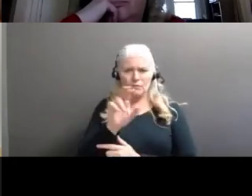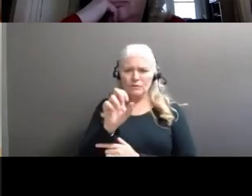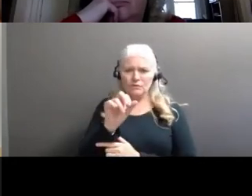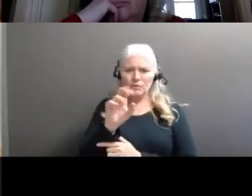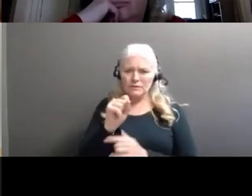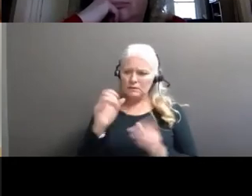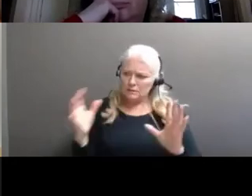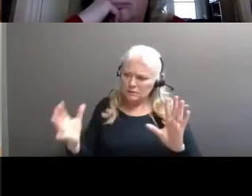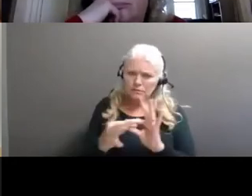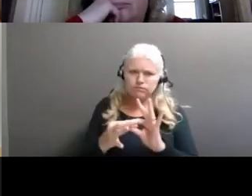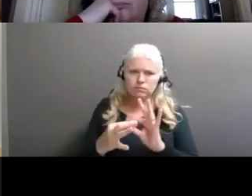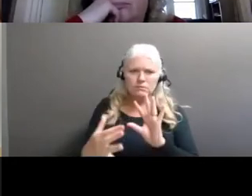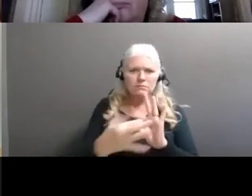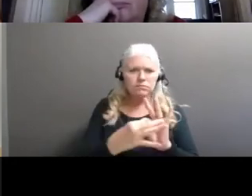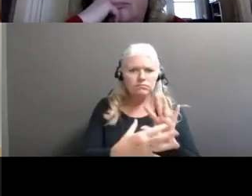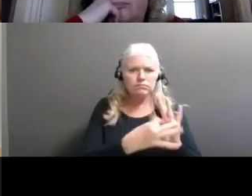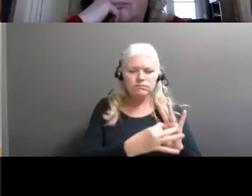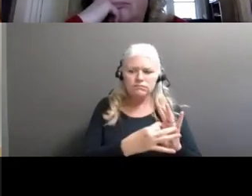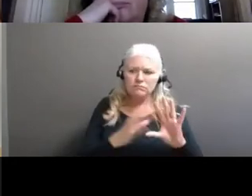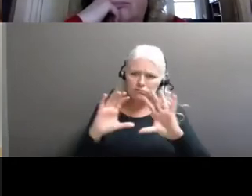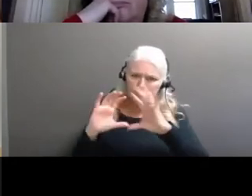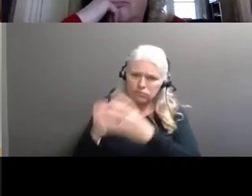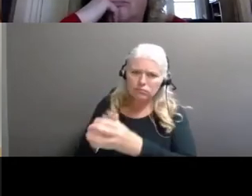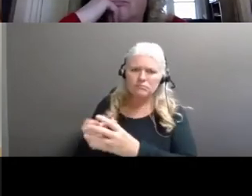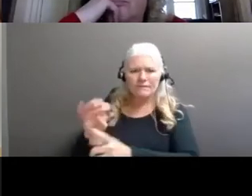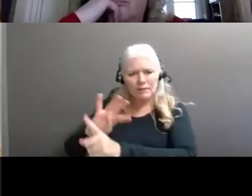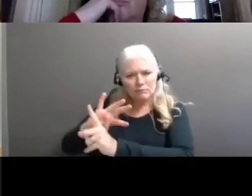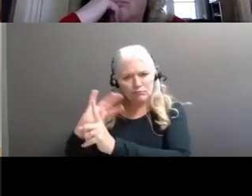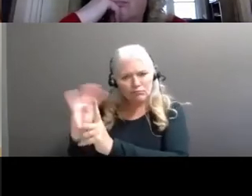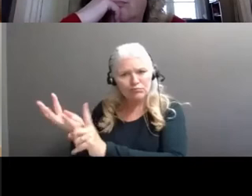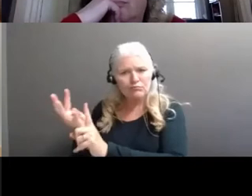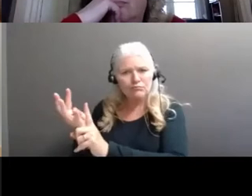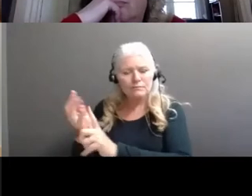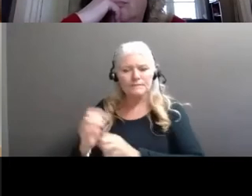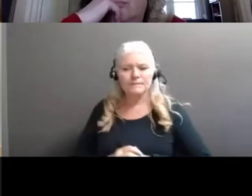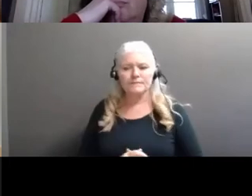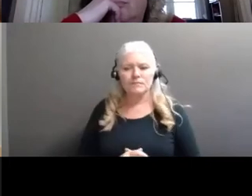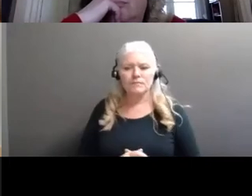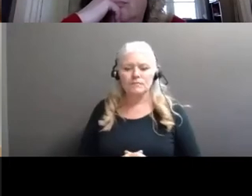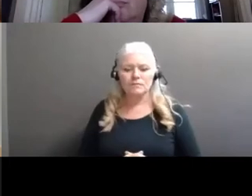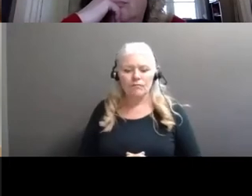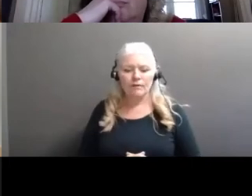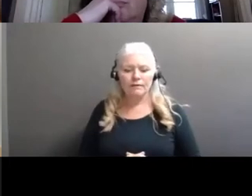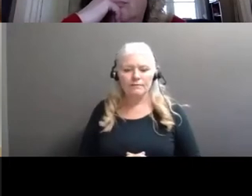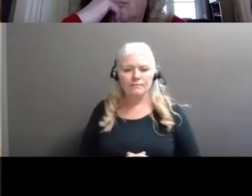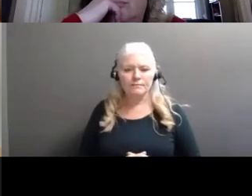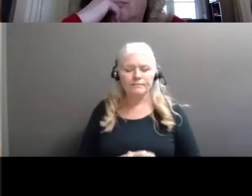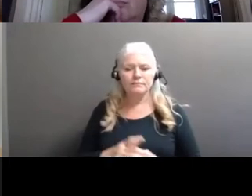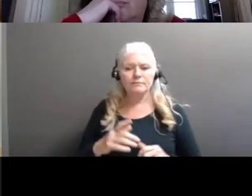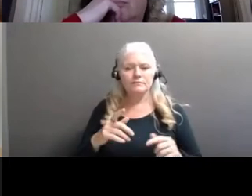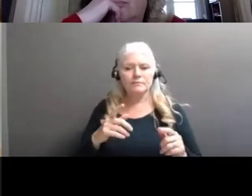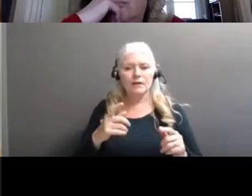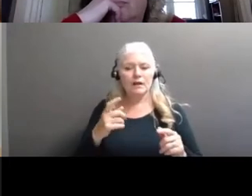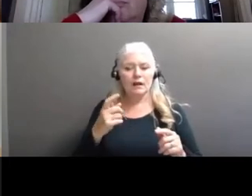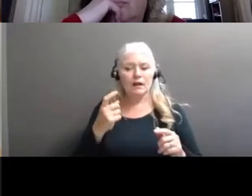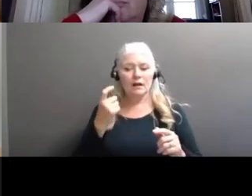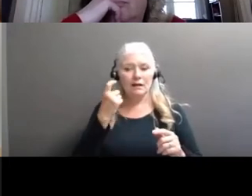we bridge that in a way? And the other thing with regard to tying up, pulling together what we've been talking